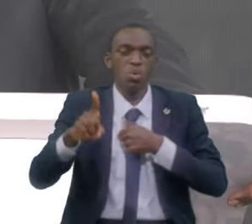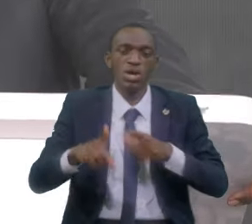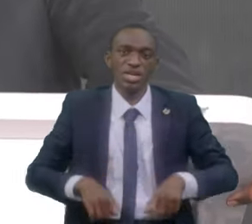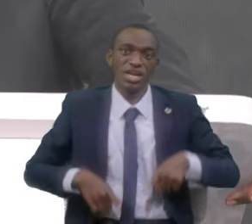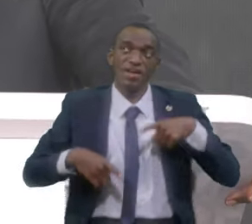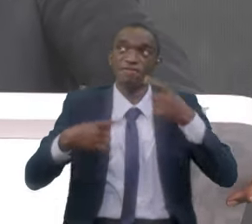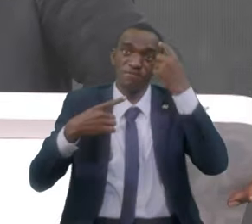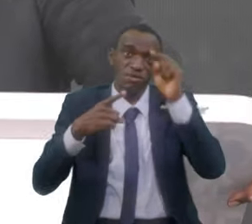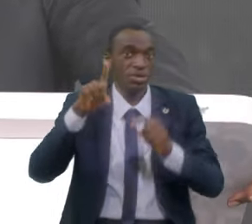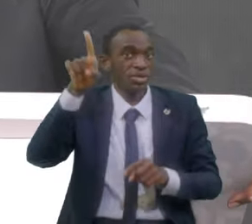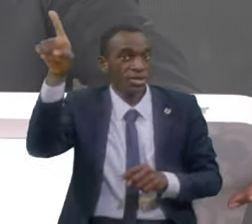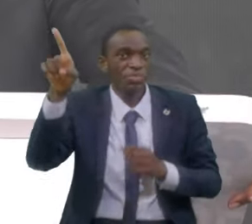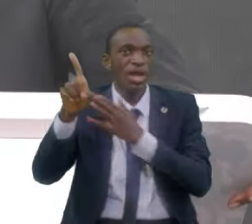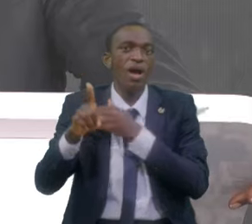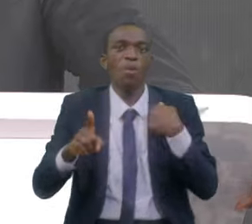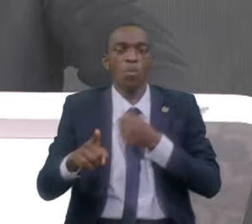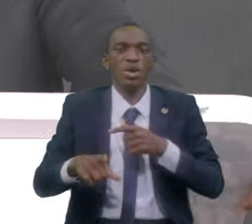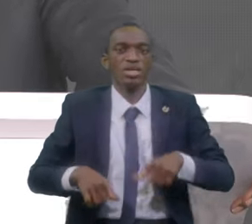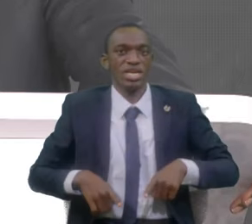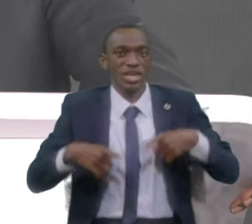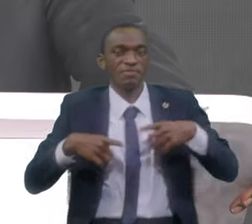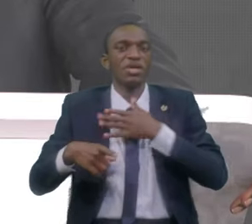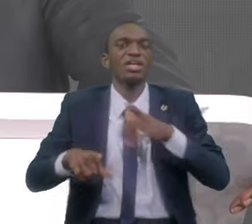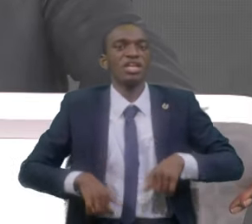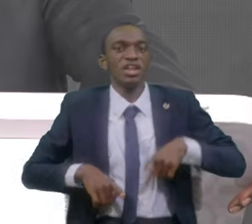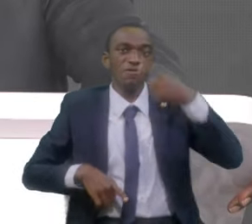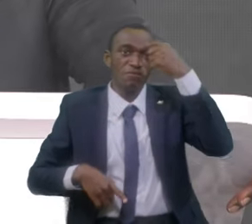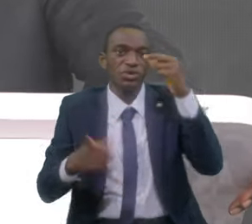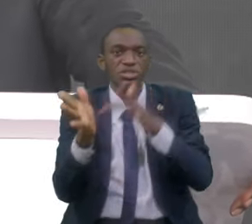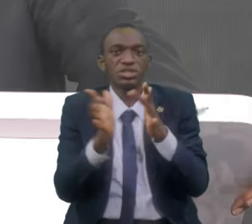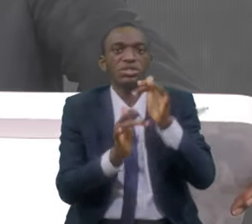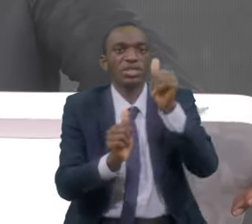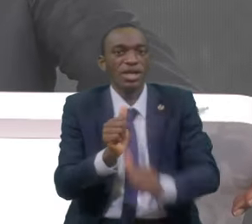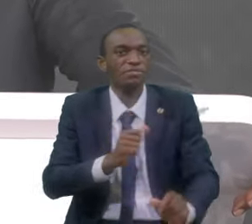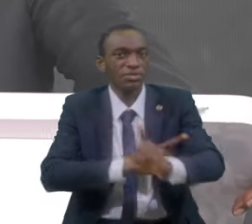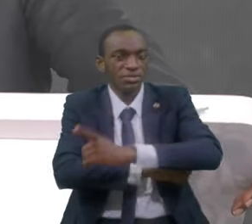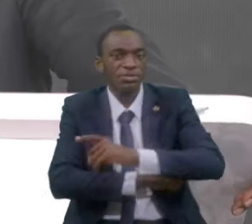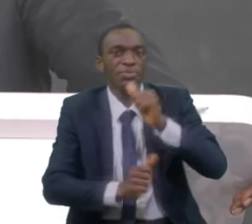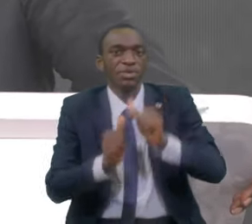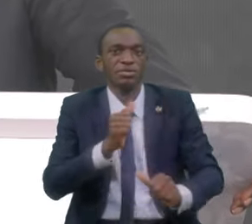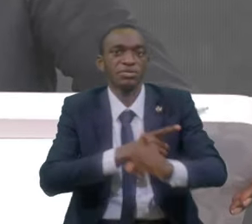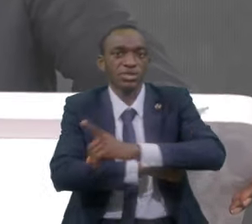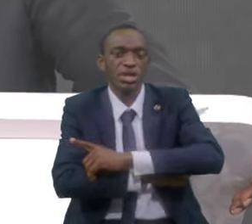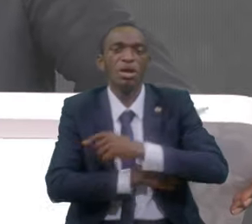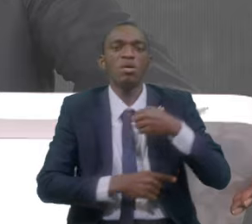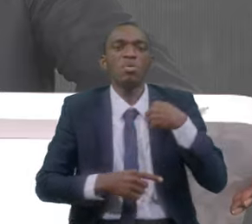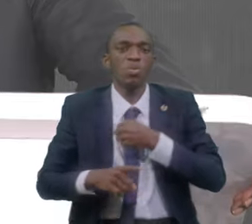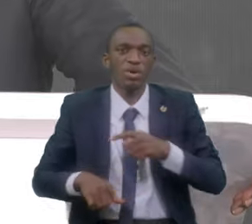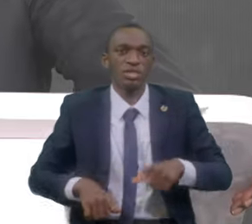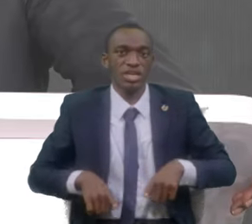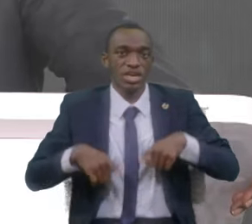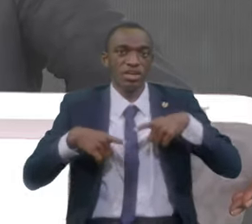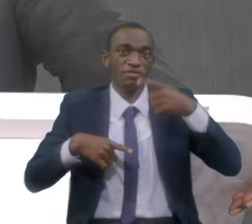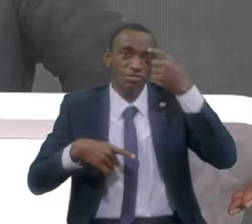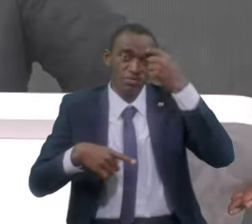and we live and live for Jesus day after day. I will lean on Jesus day after day.